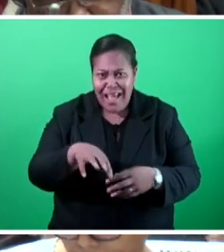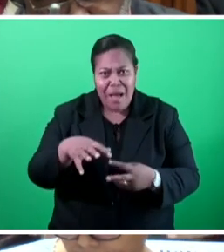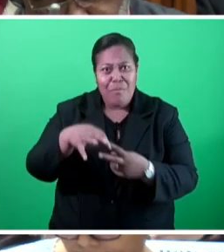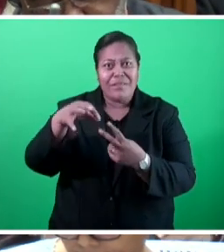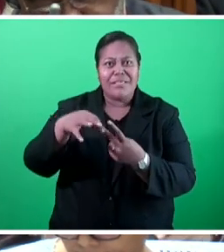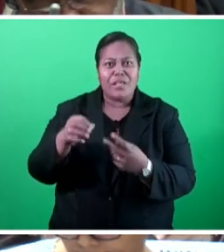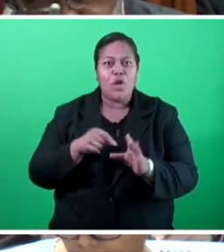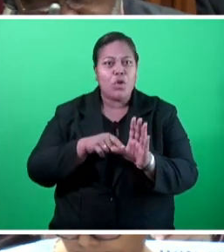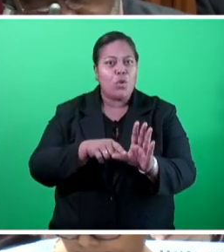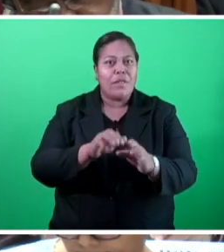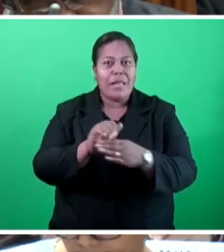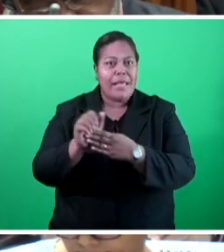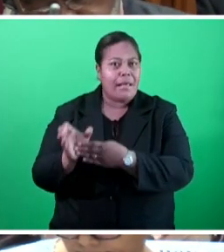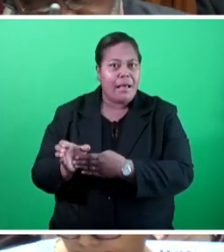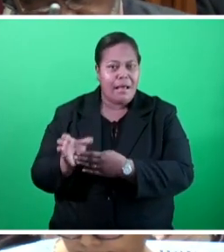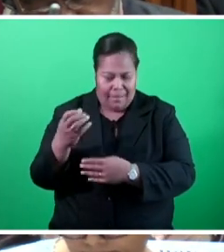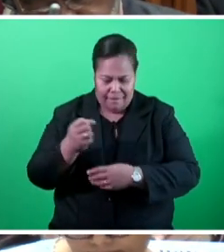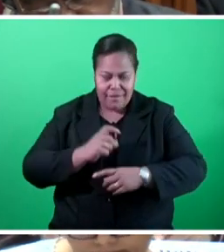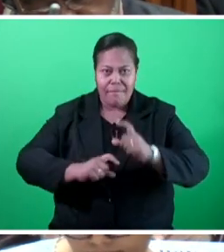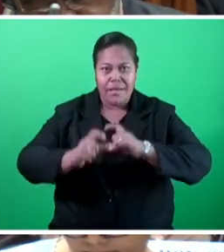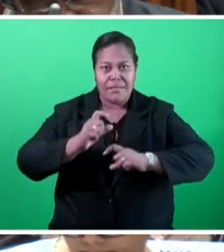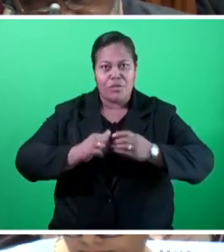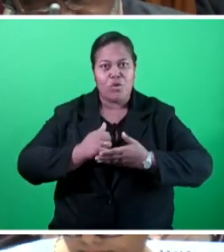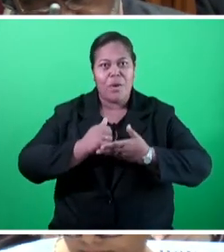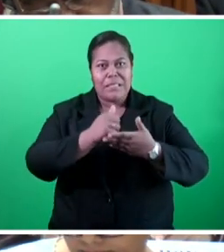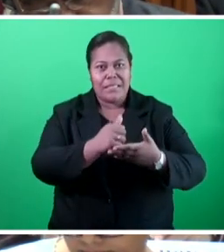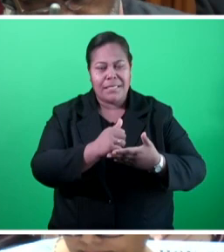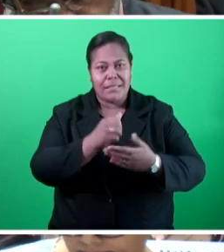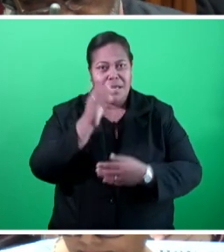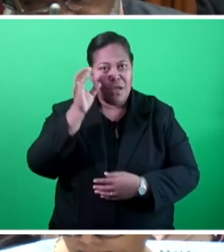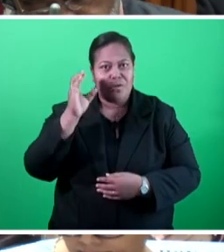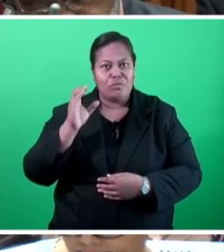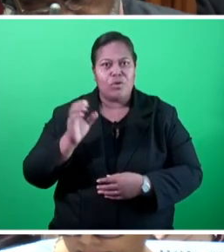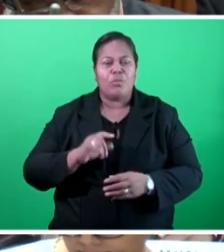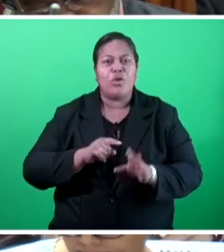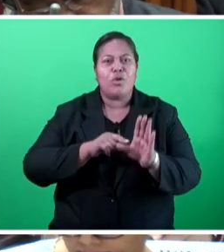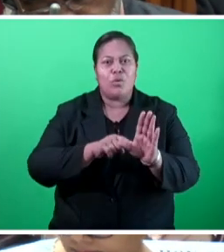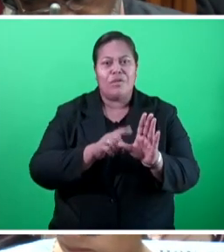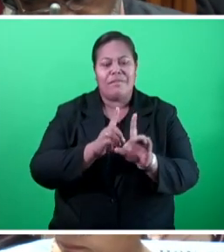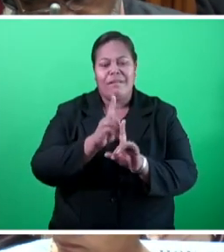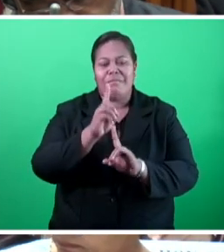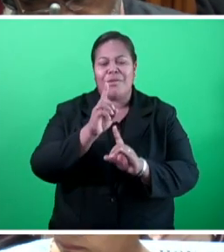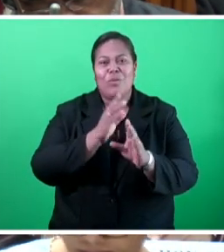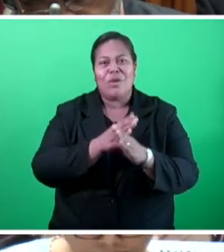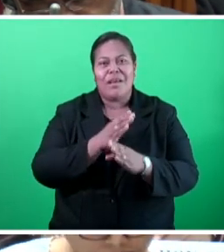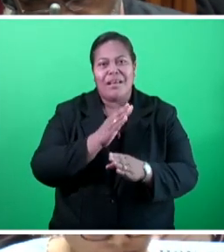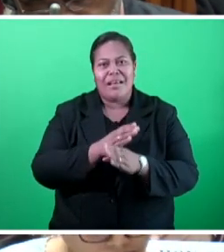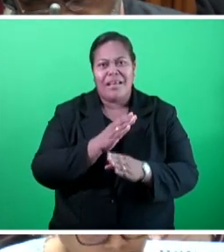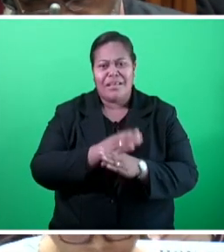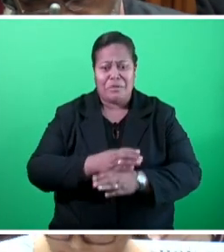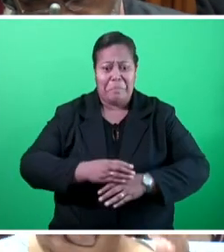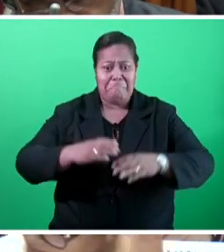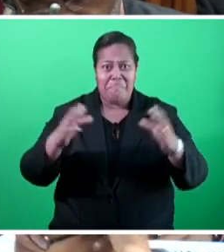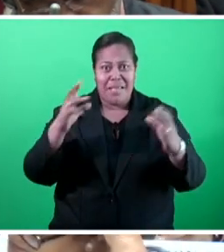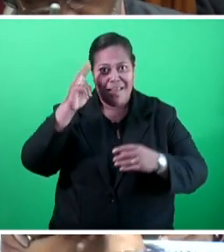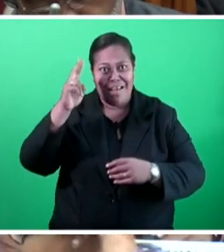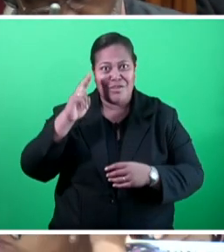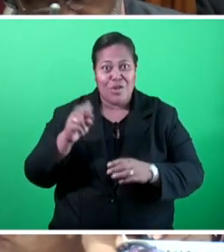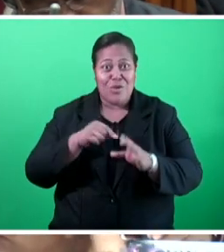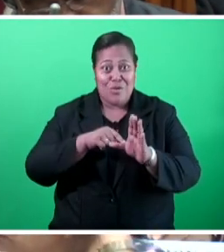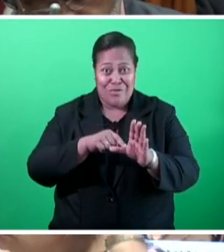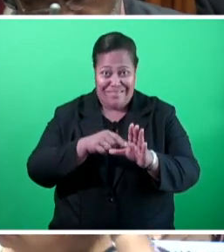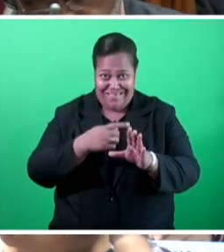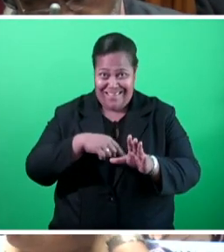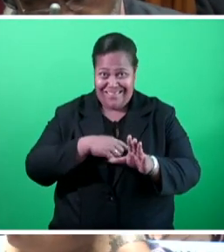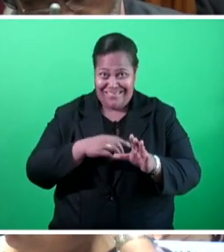the capacity to assist the country with youth development work. As a peak national youth body, there was a lot